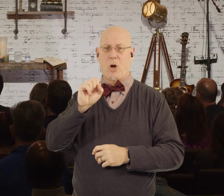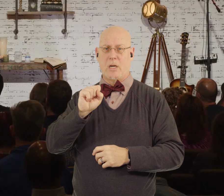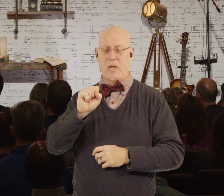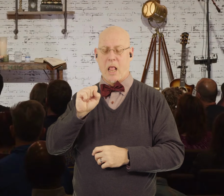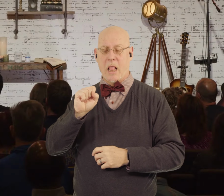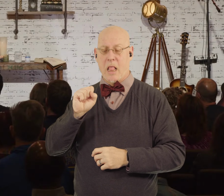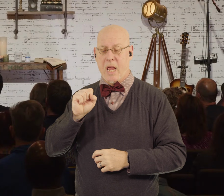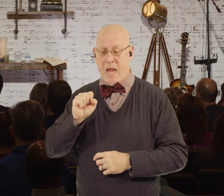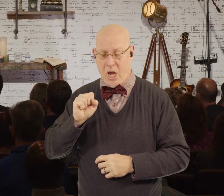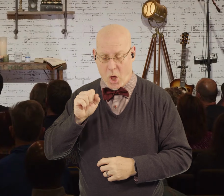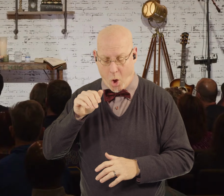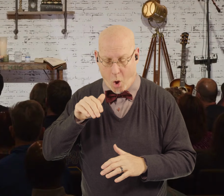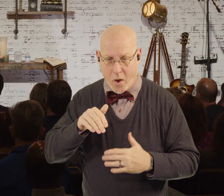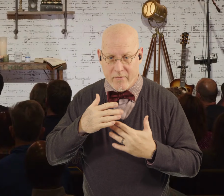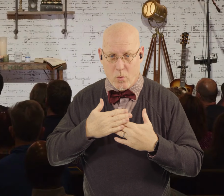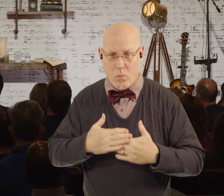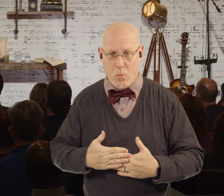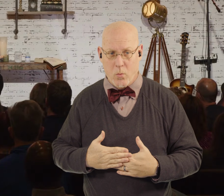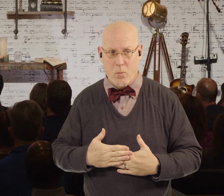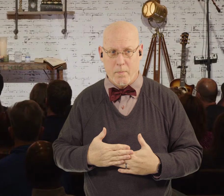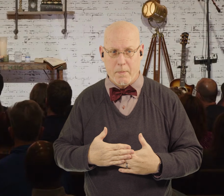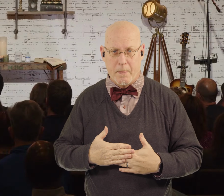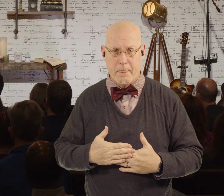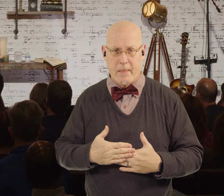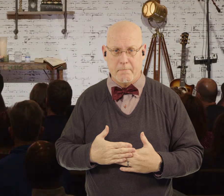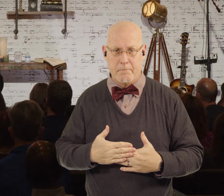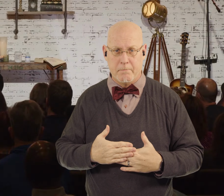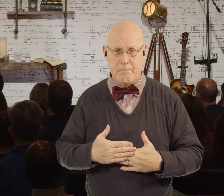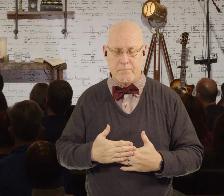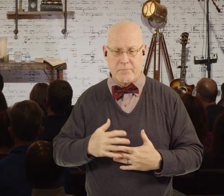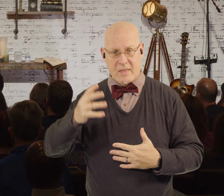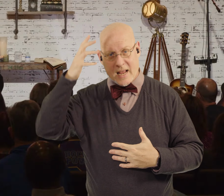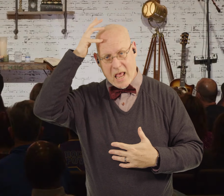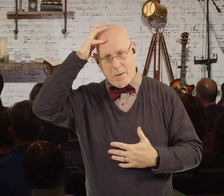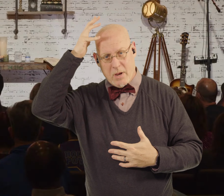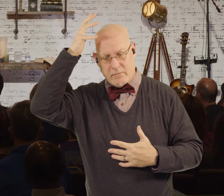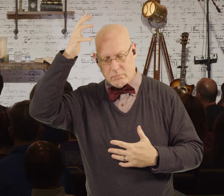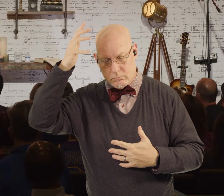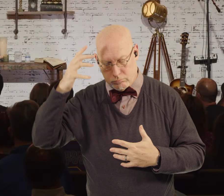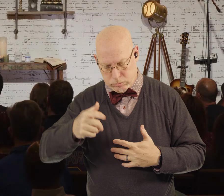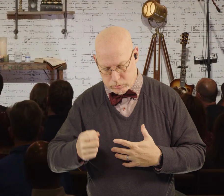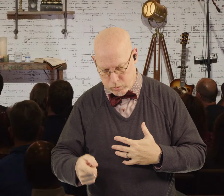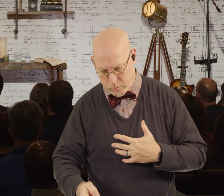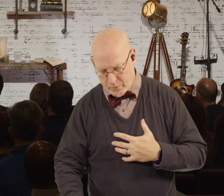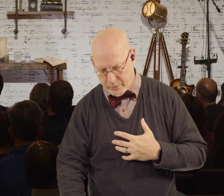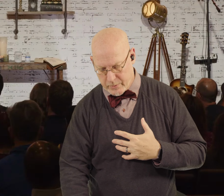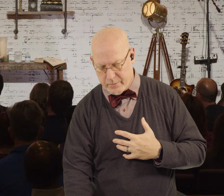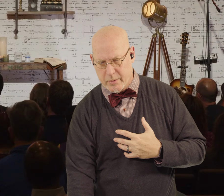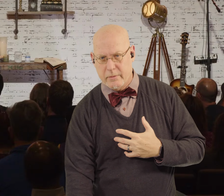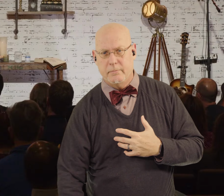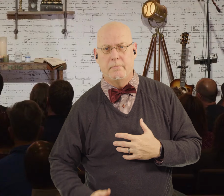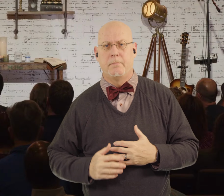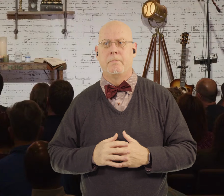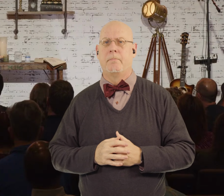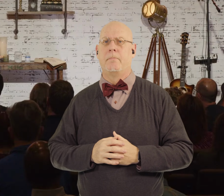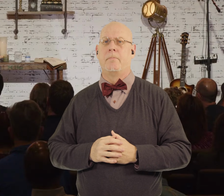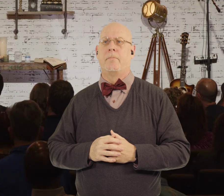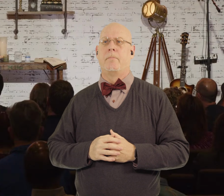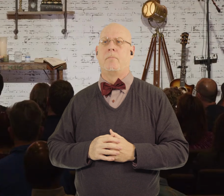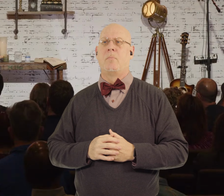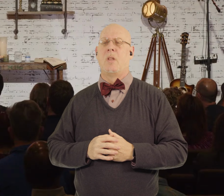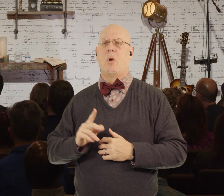the soldiers in Sardis leaned over the castle wall, and his helmet tumbled down